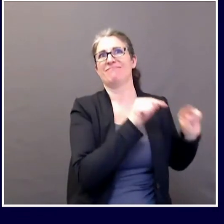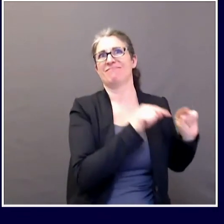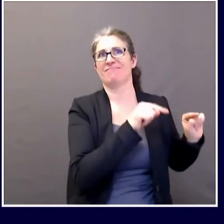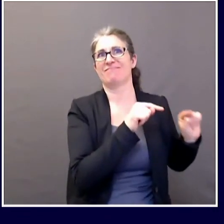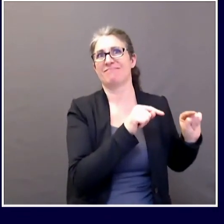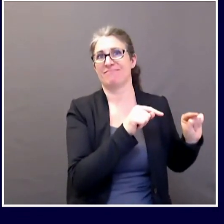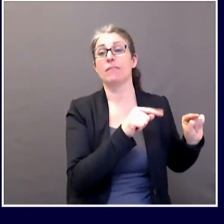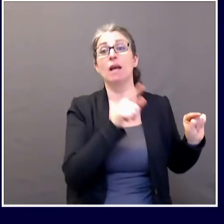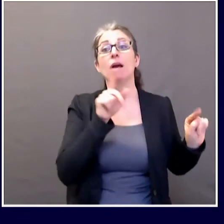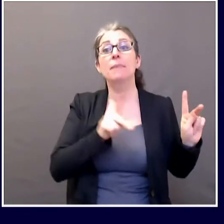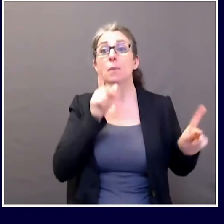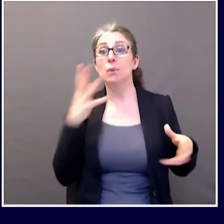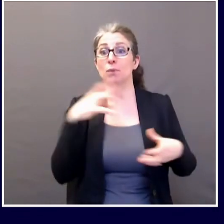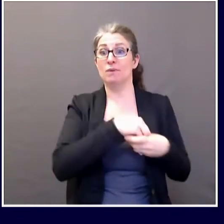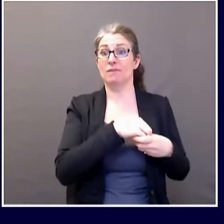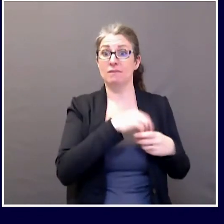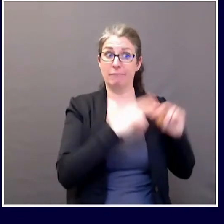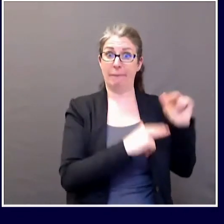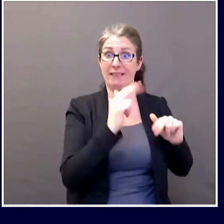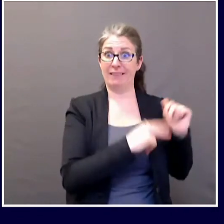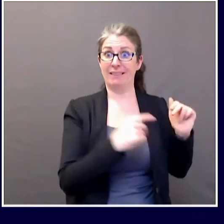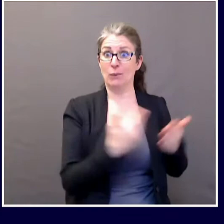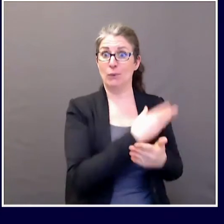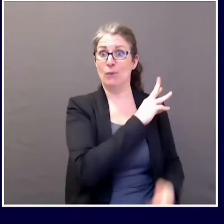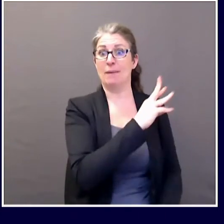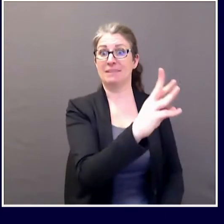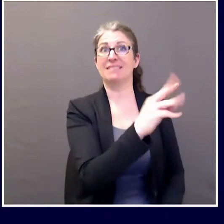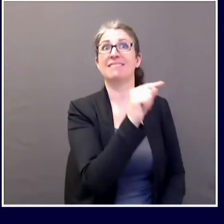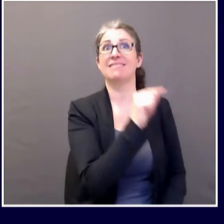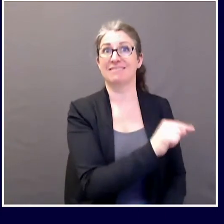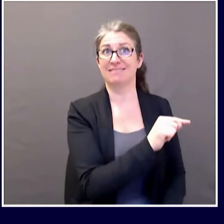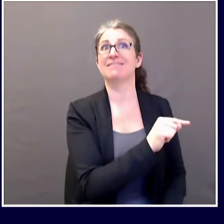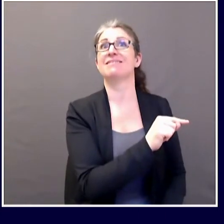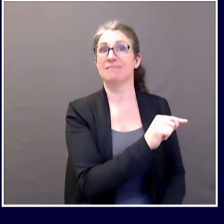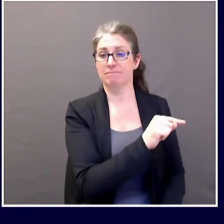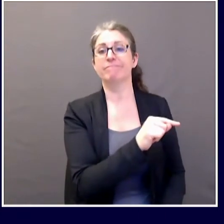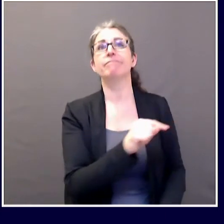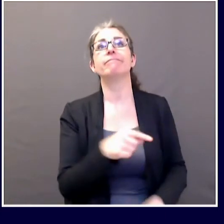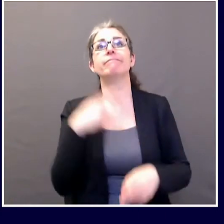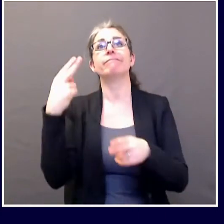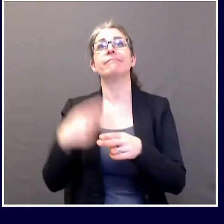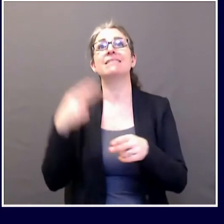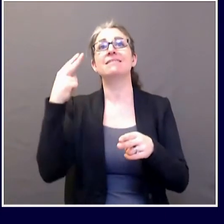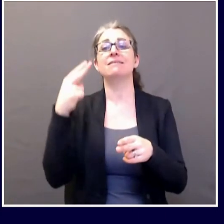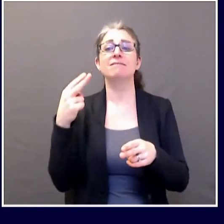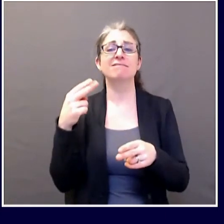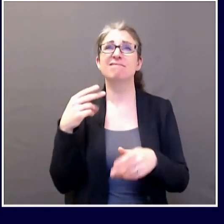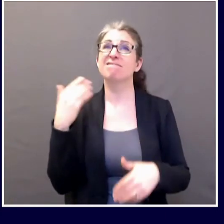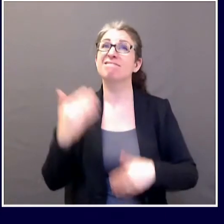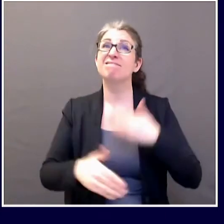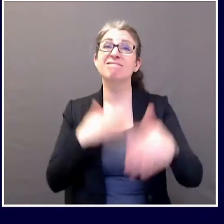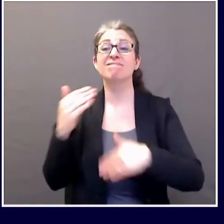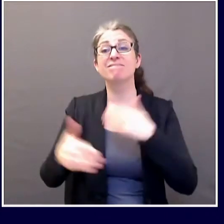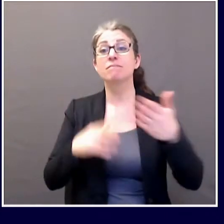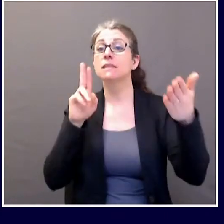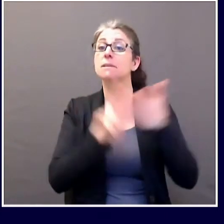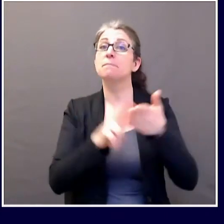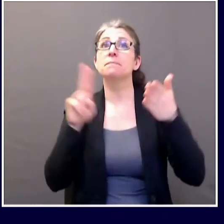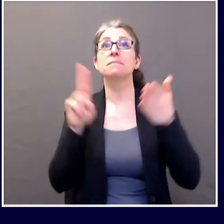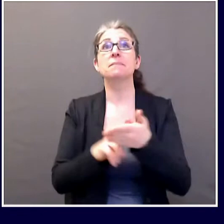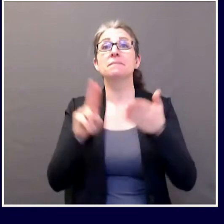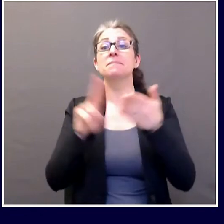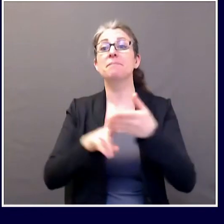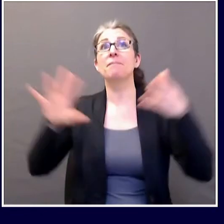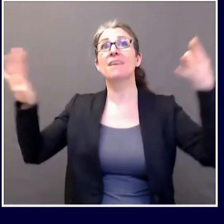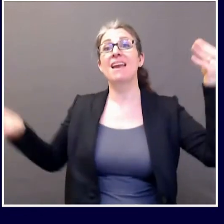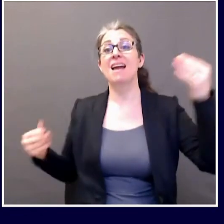anytime you open up to a new group, there is that possibility. It can last anywhere from 4 to 12 hours.